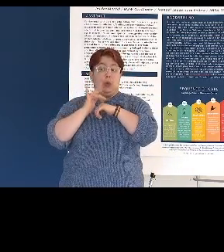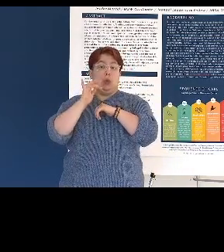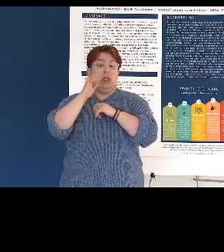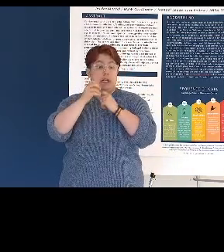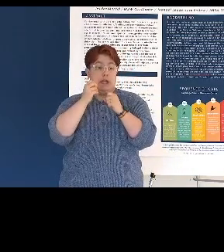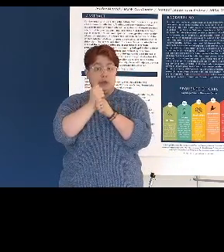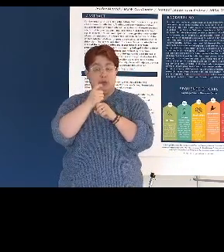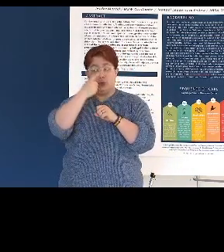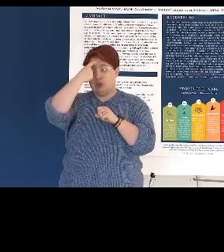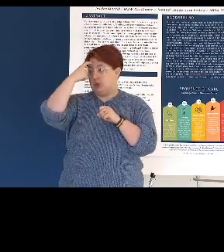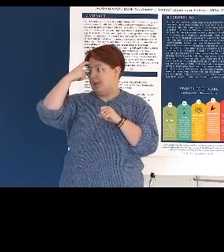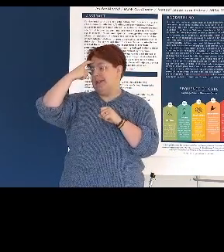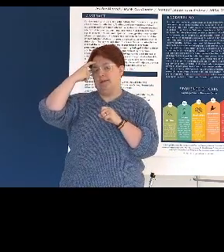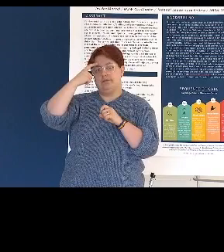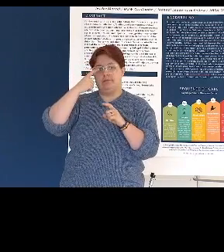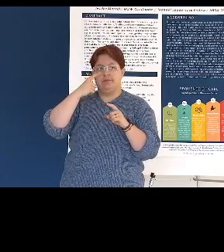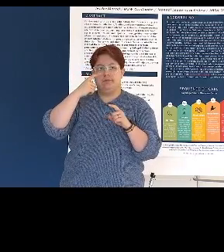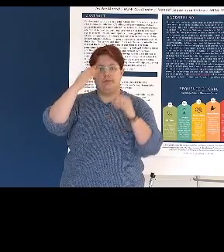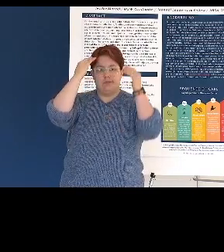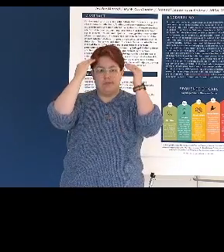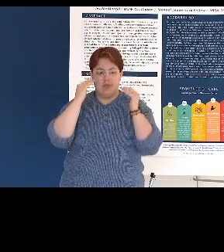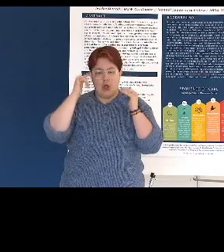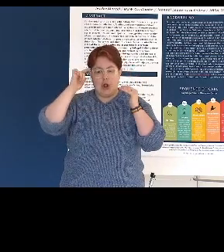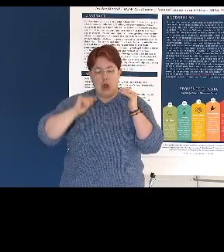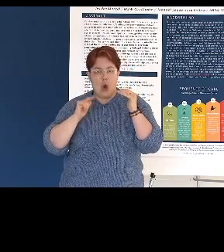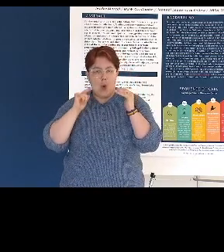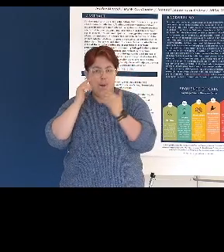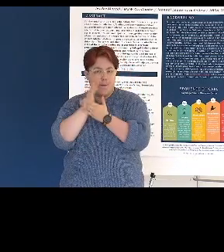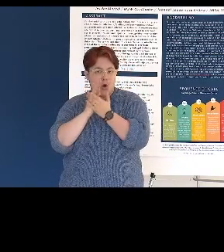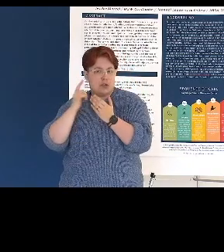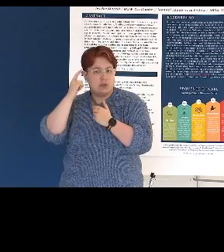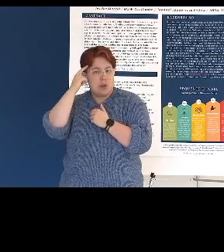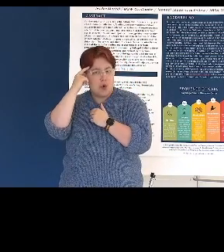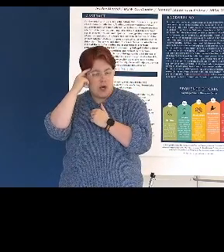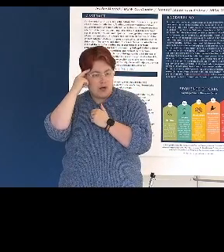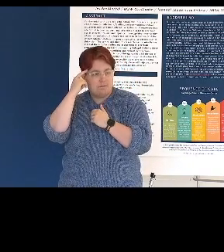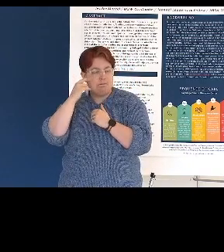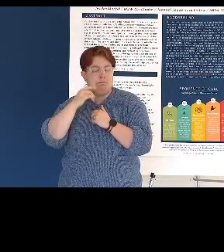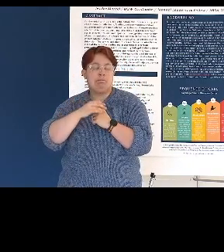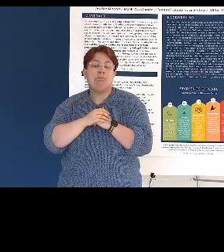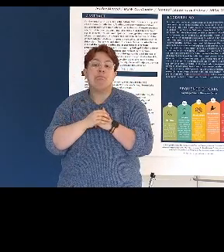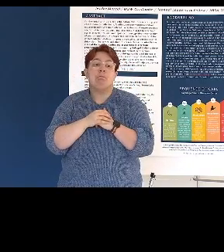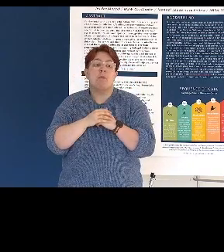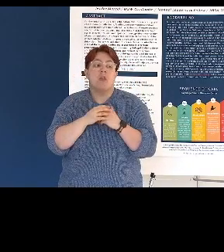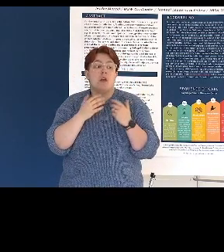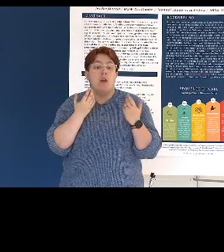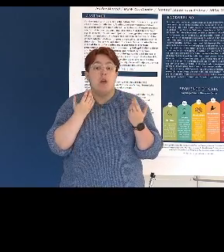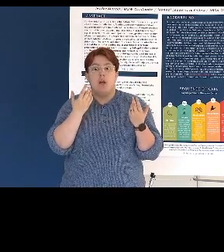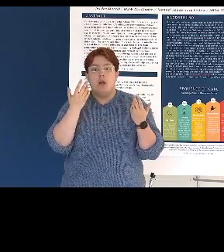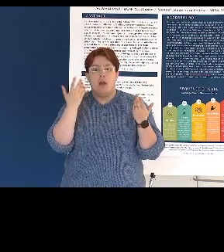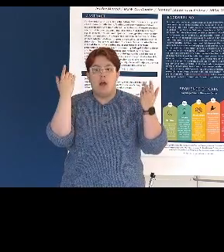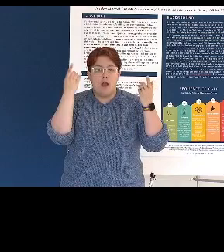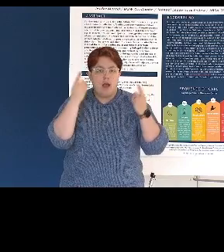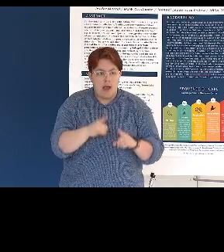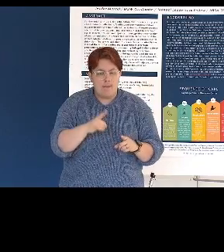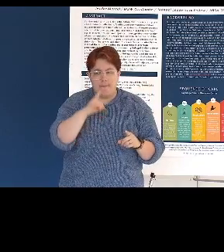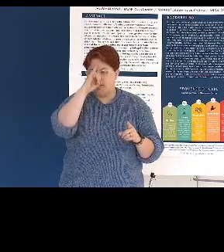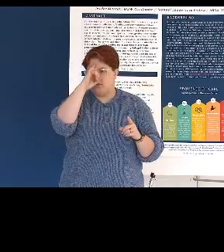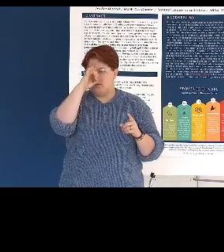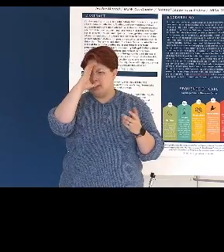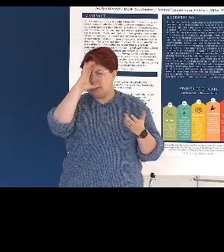events impact the lowest regions of the brain, and they then result in a disorganization